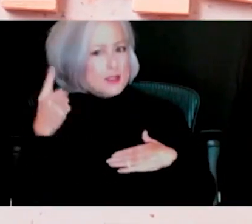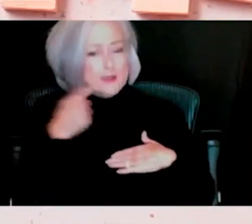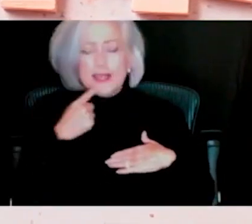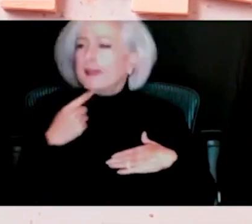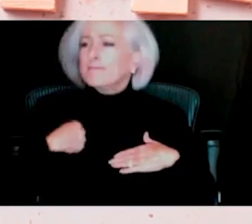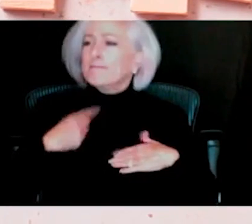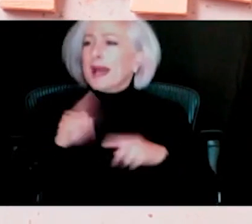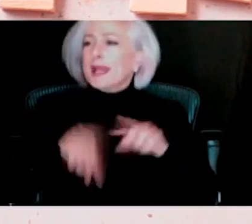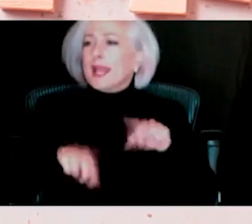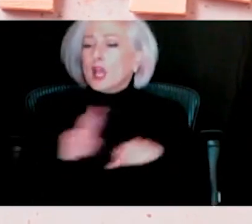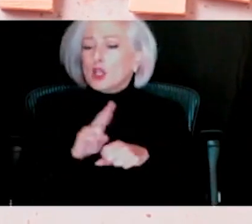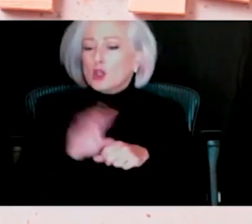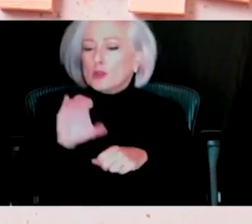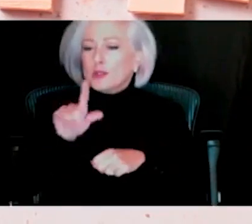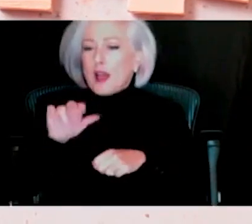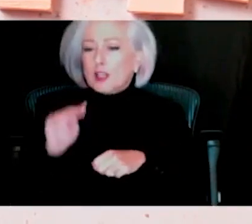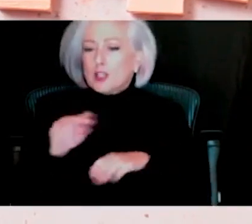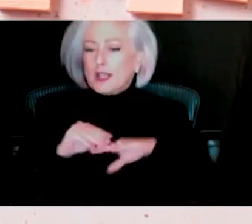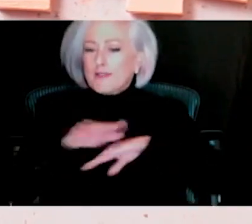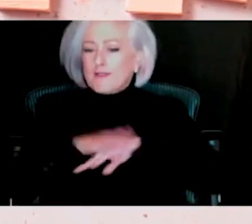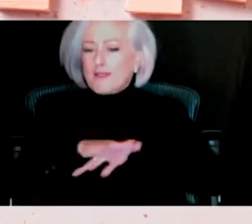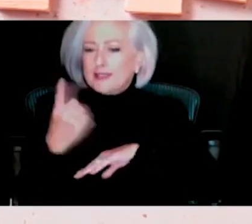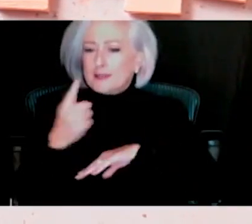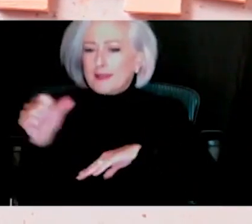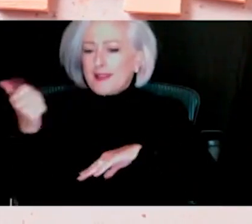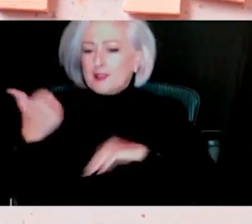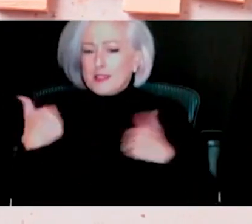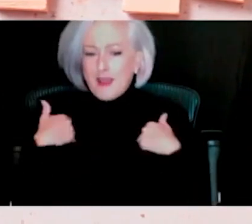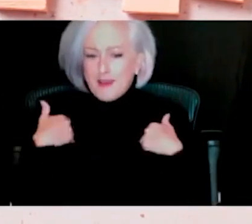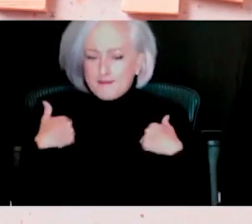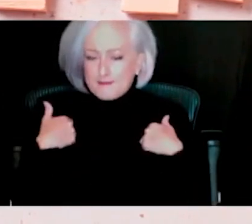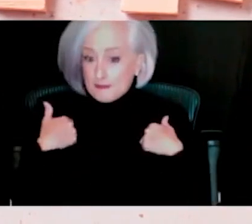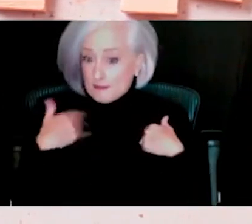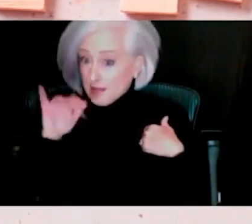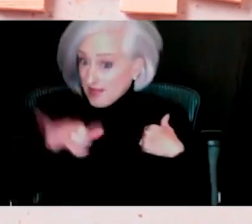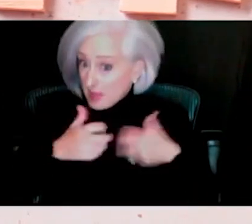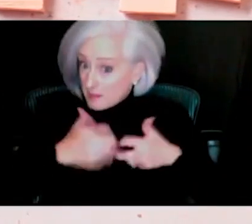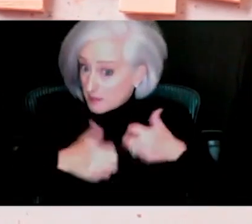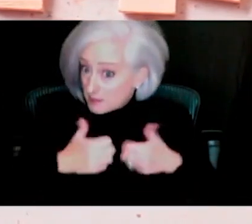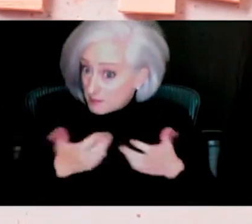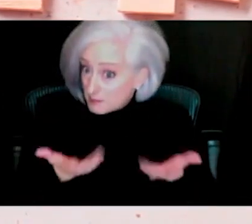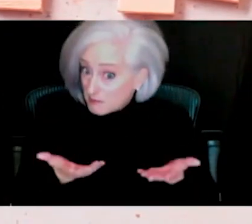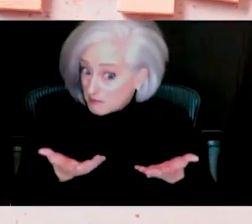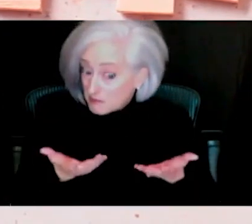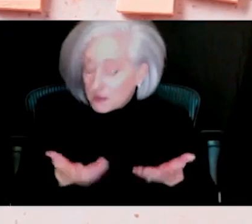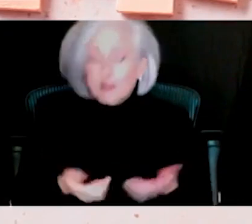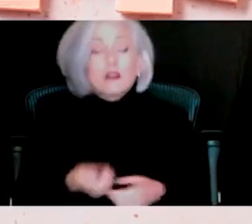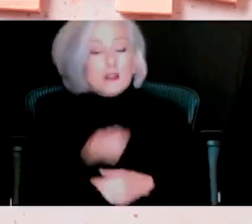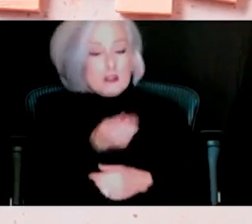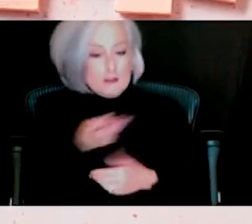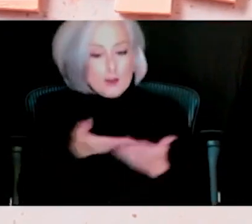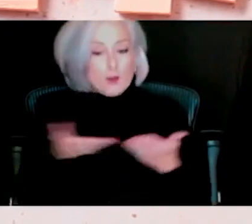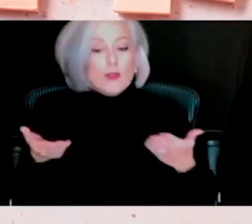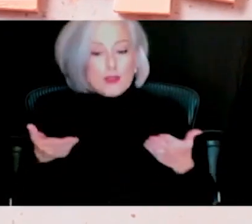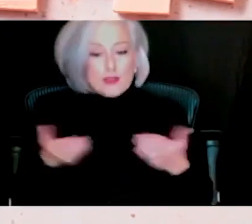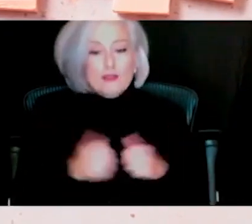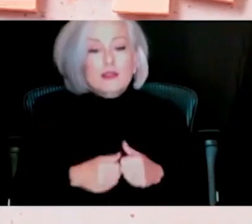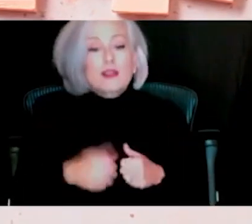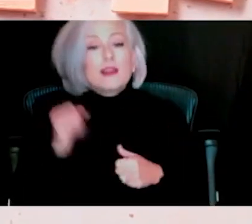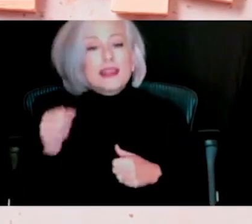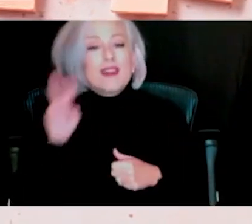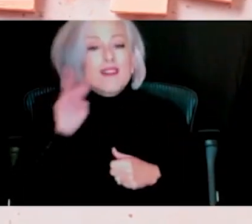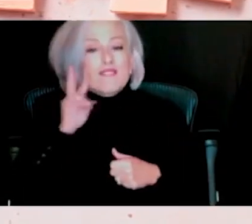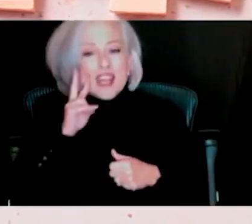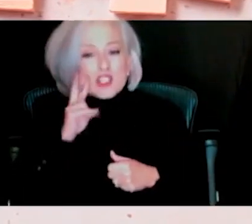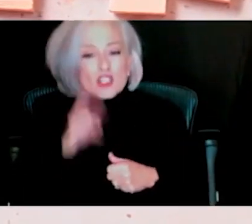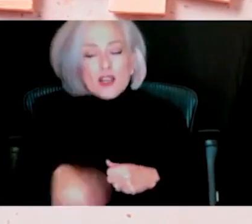because it affects some other health issue that they're having. Could that be a possibility? A couple of things, one, if you're a vegetarian or vegan, a lot of